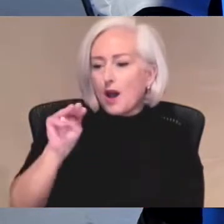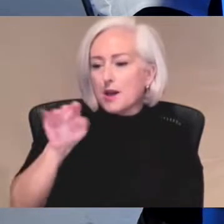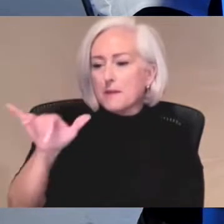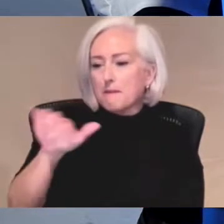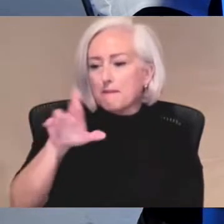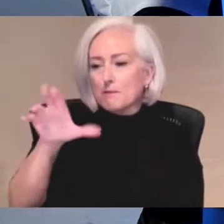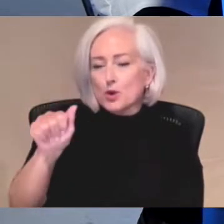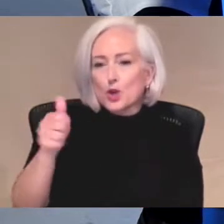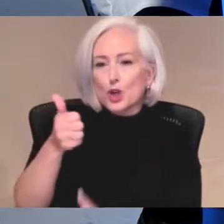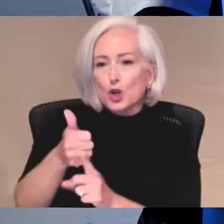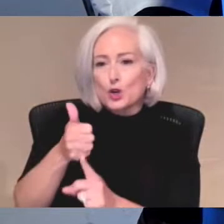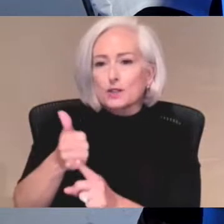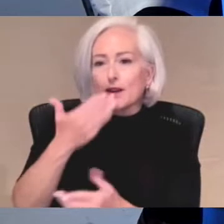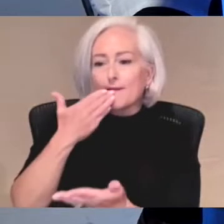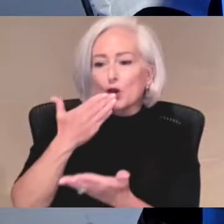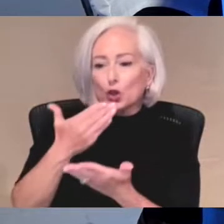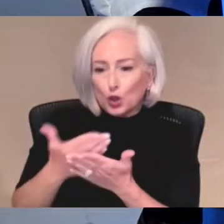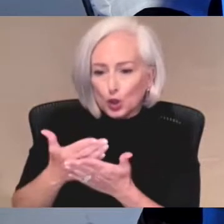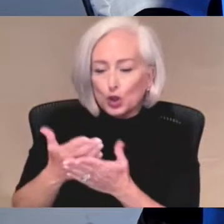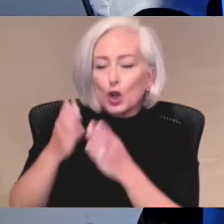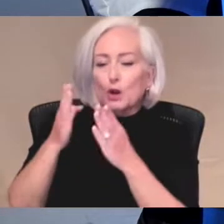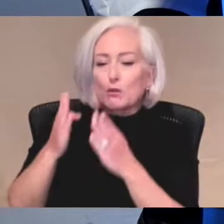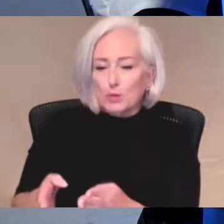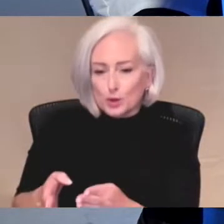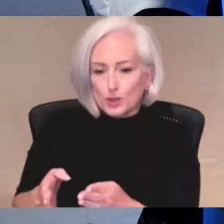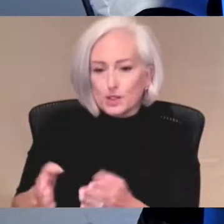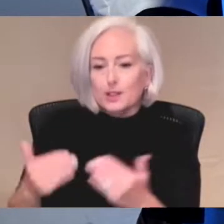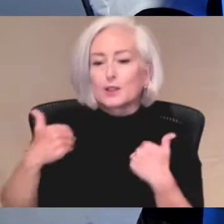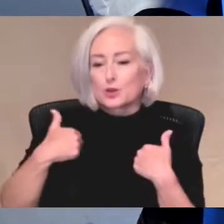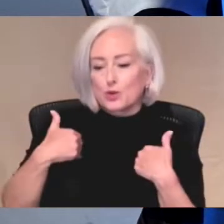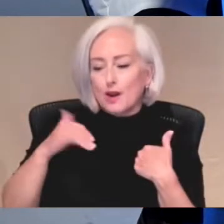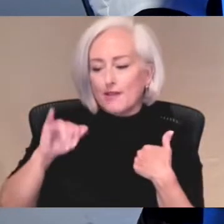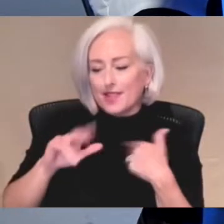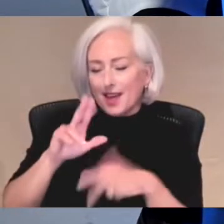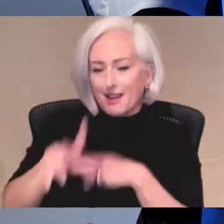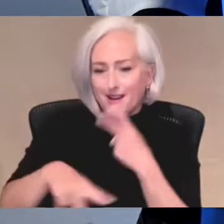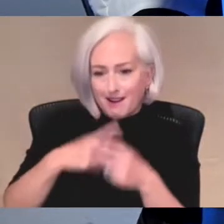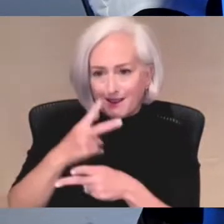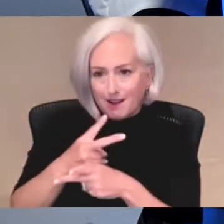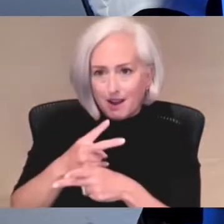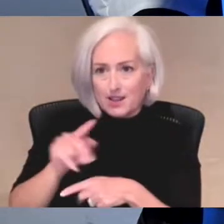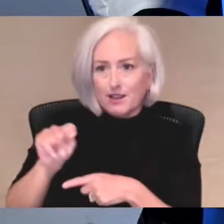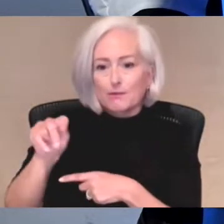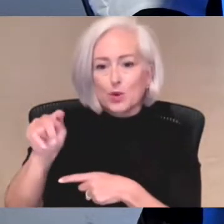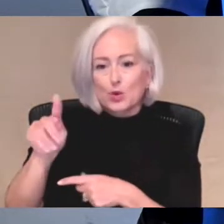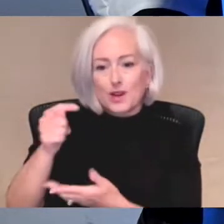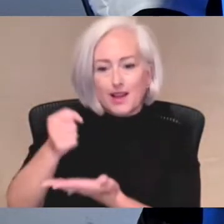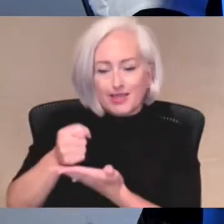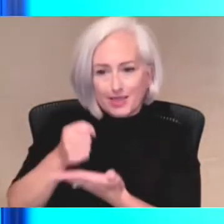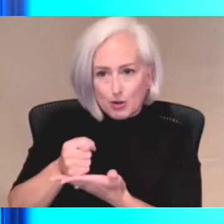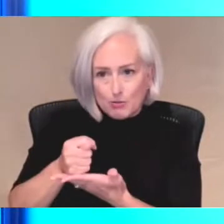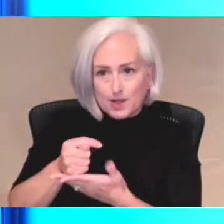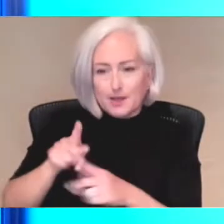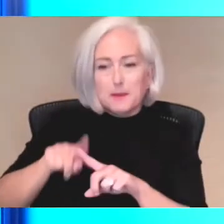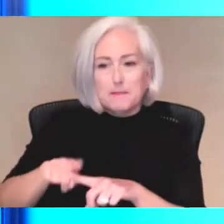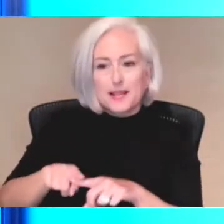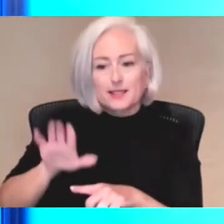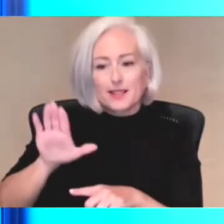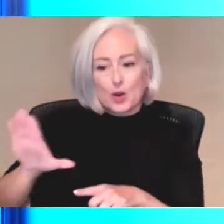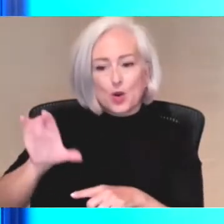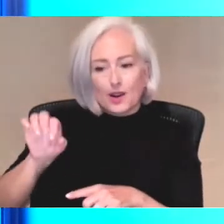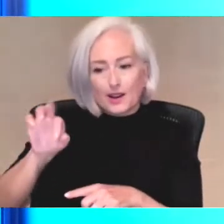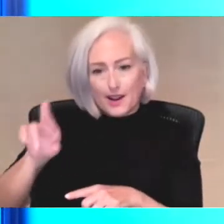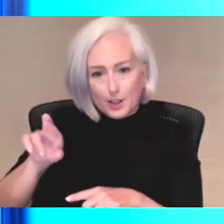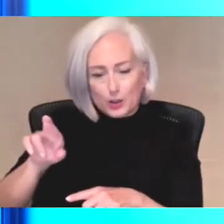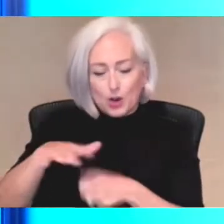candidate considering her type of tumor and the location of her tumor for proton therapy? Right. So again,